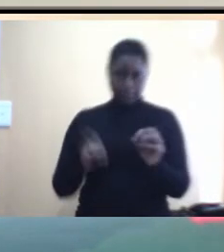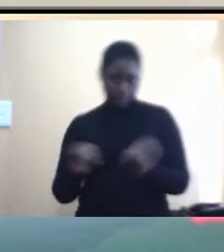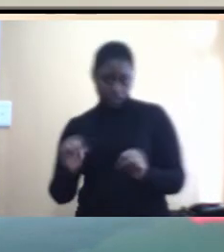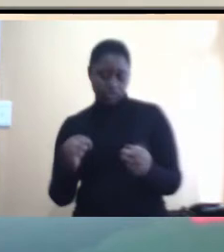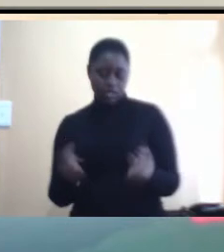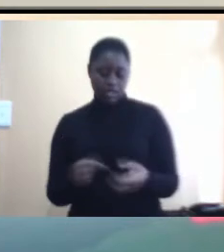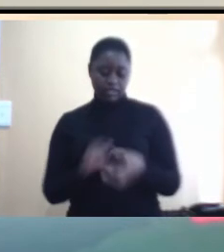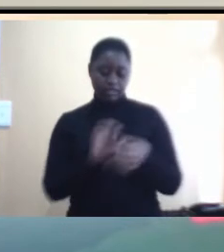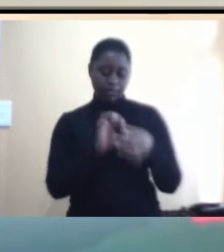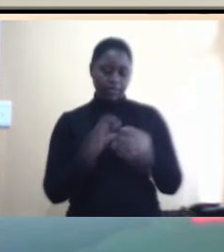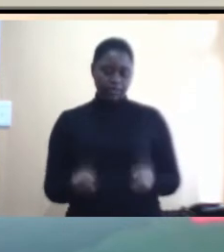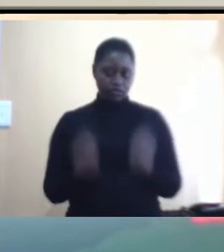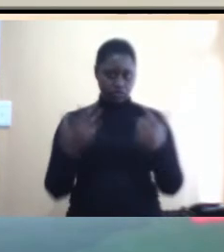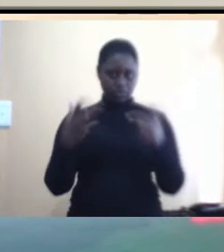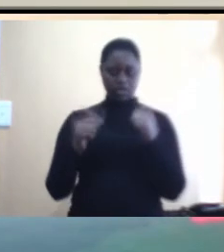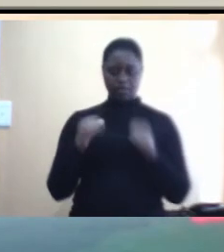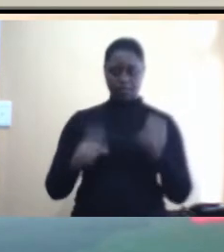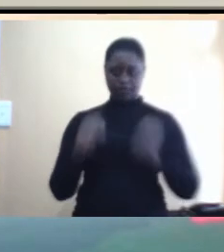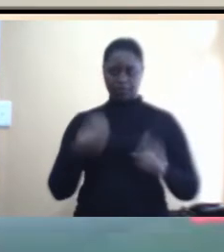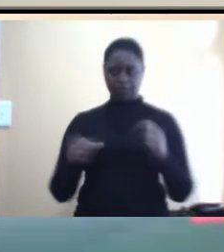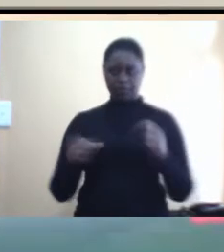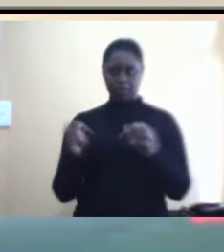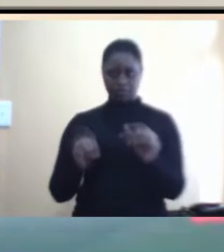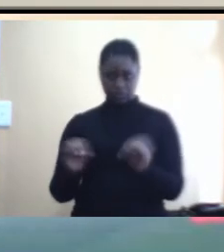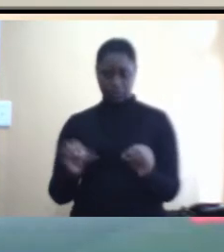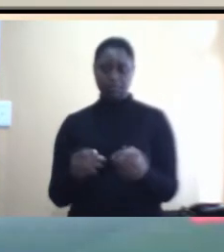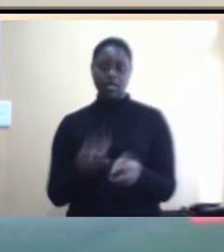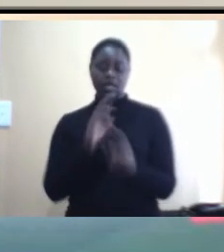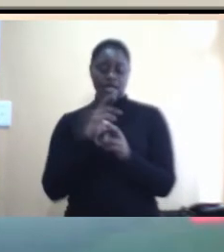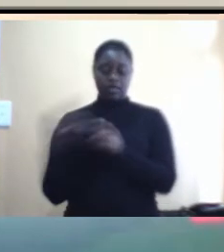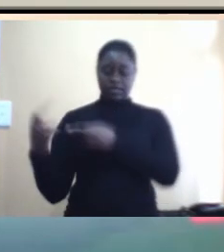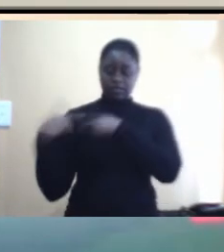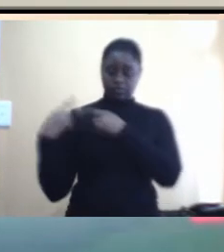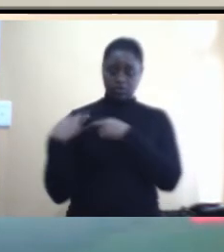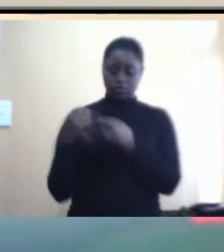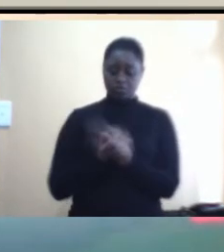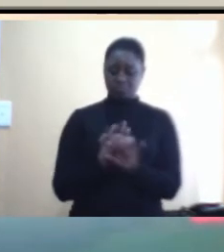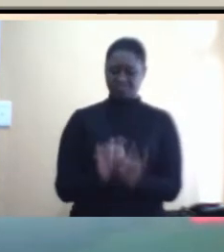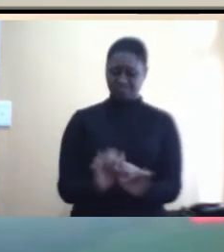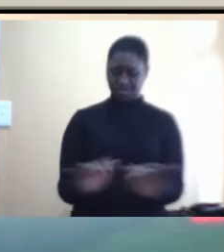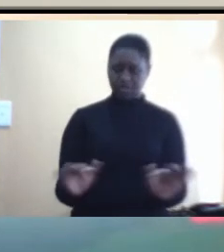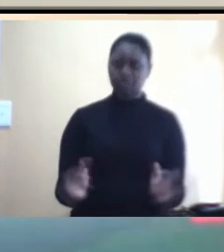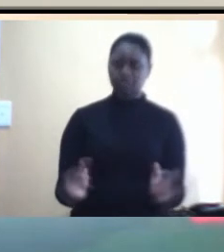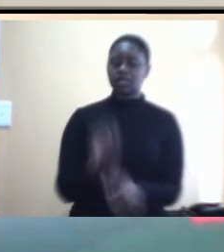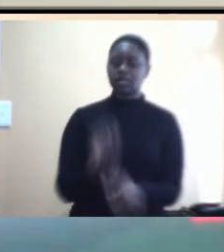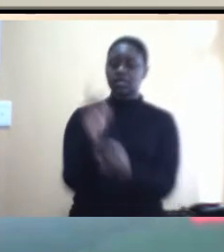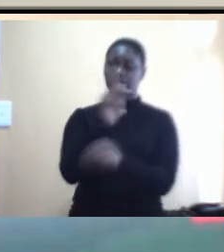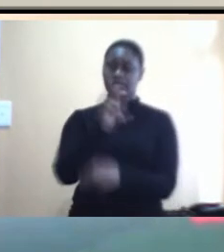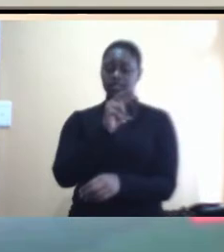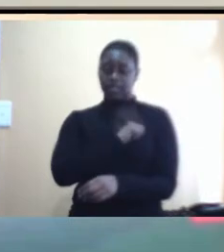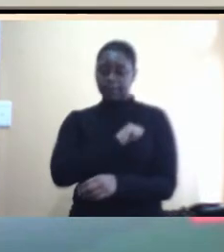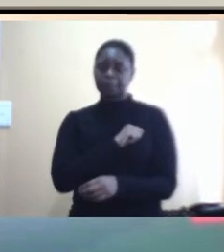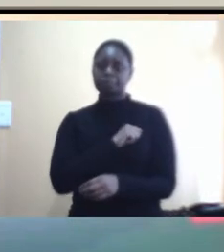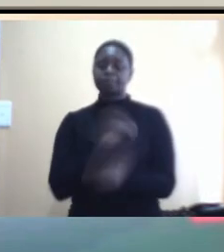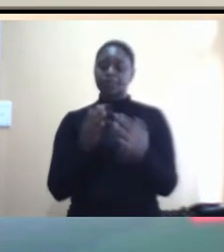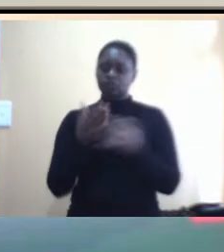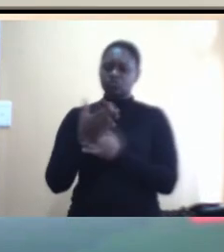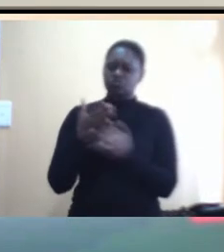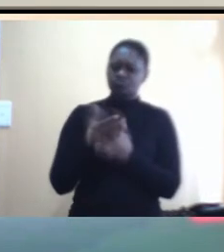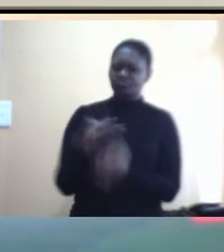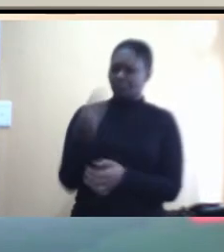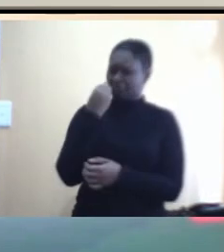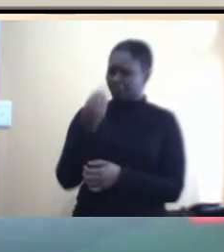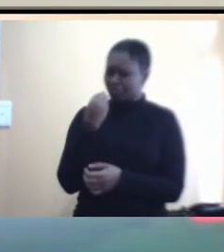supply chain, and performance management. In response to the coronavirus pandemic in KwaZulu-Natal through food